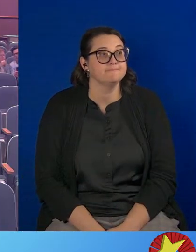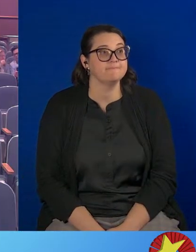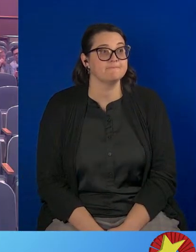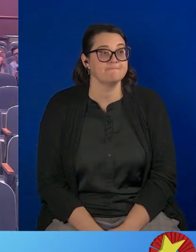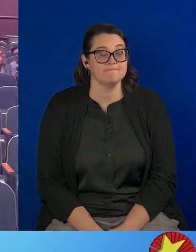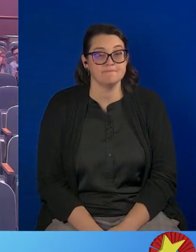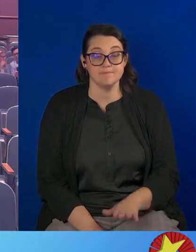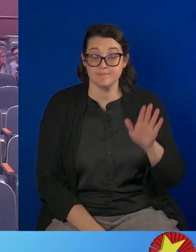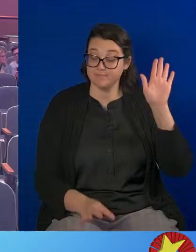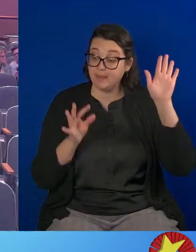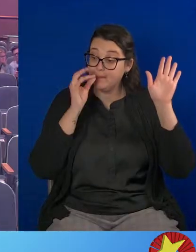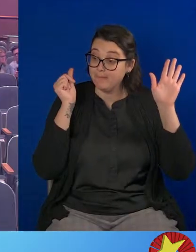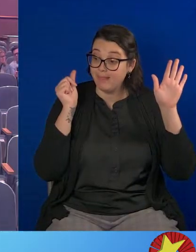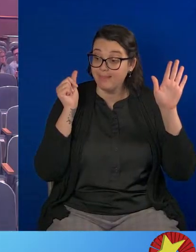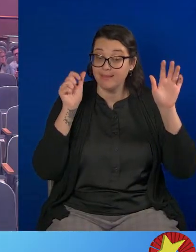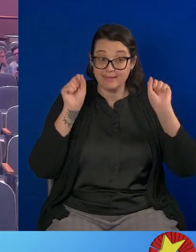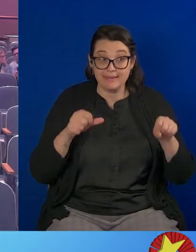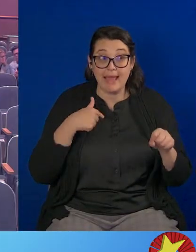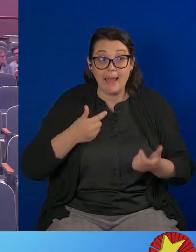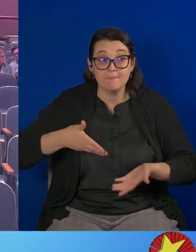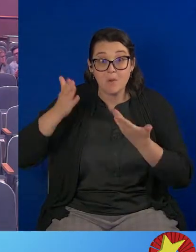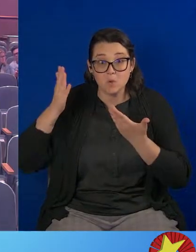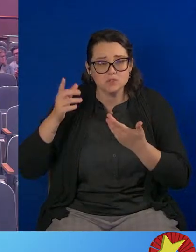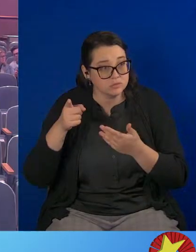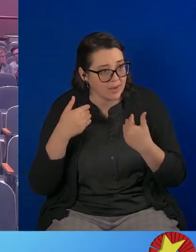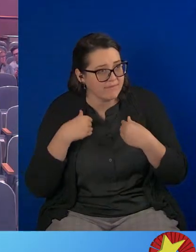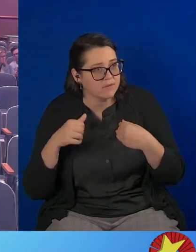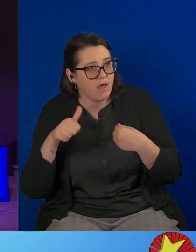This is Bill. May I make that motion? I'm sorry, was there another question?